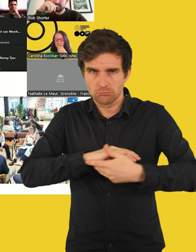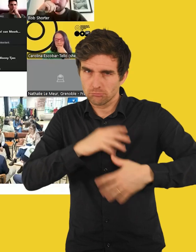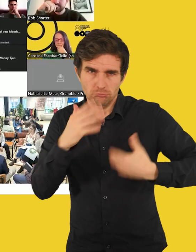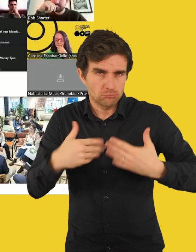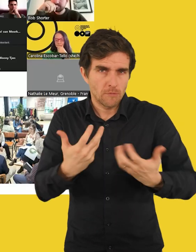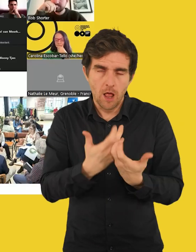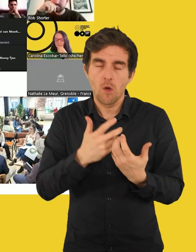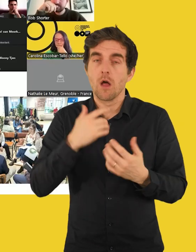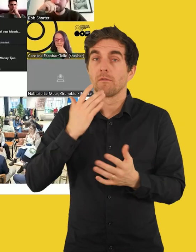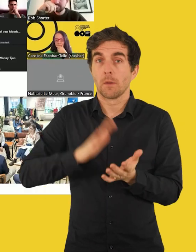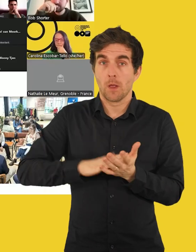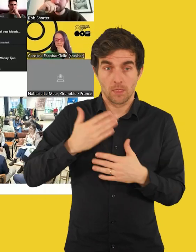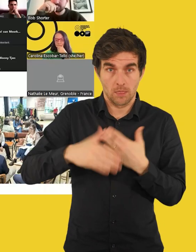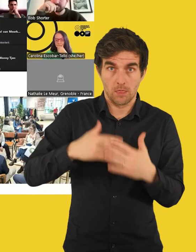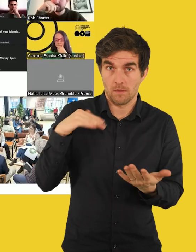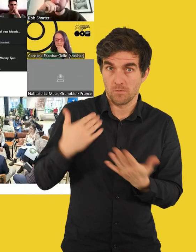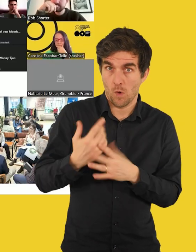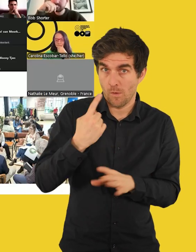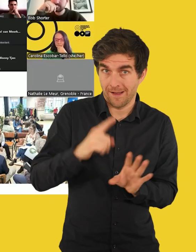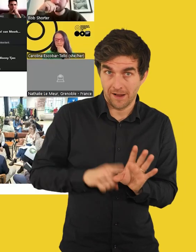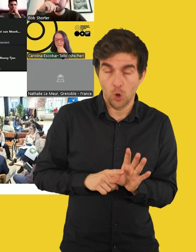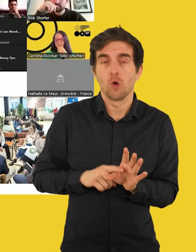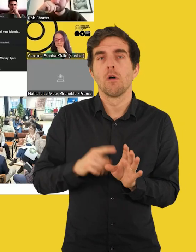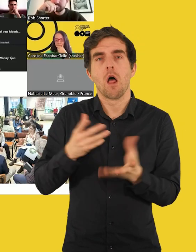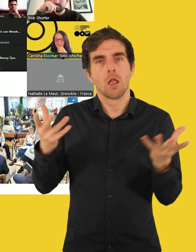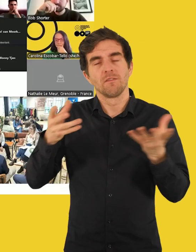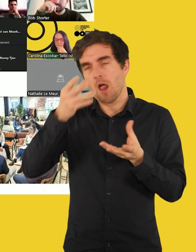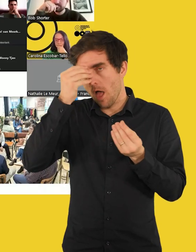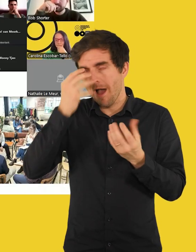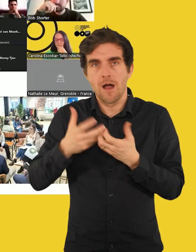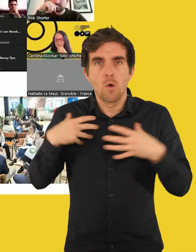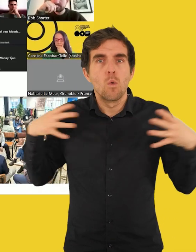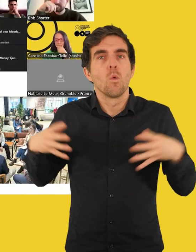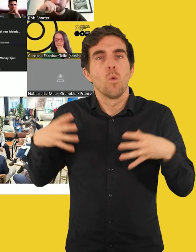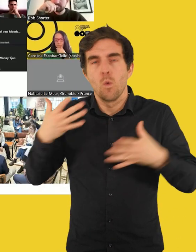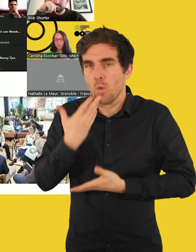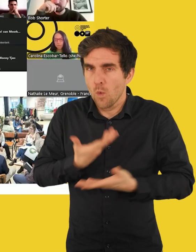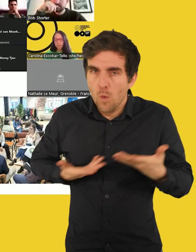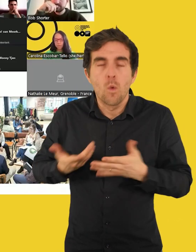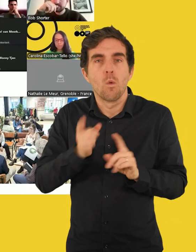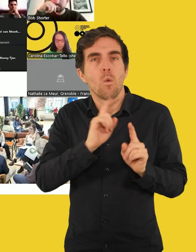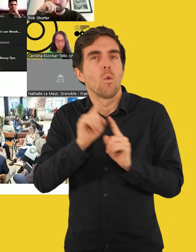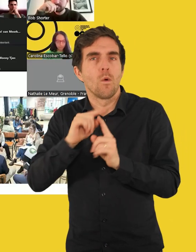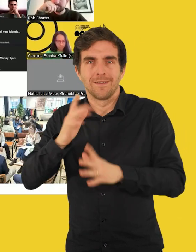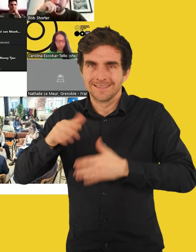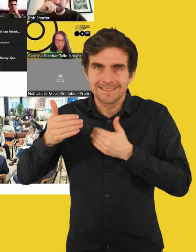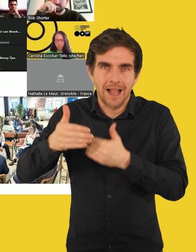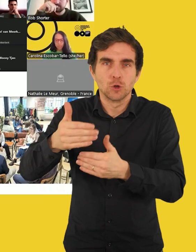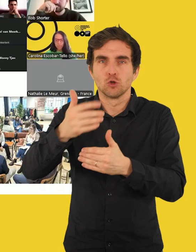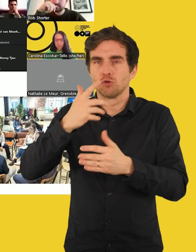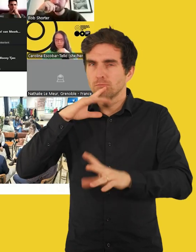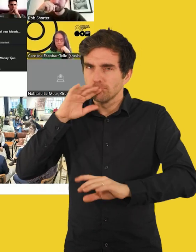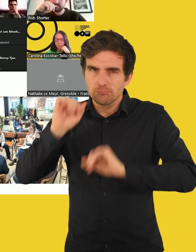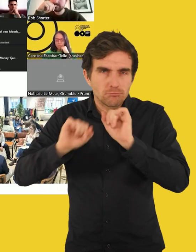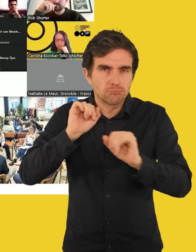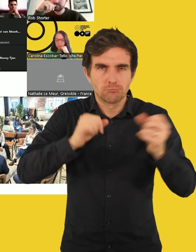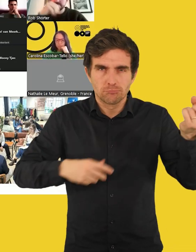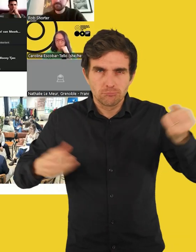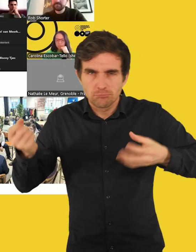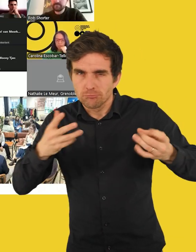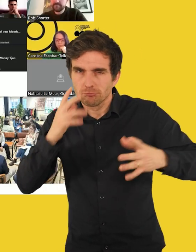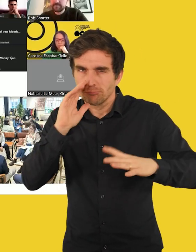practice, I think meeting monthly over the last year. Lots of learnings coming out together, and it's led to a